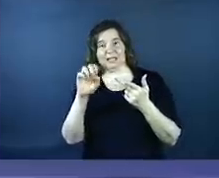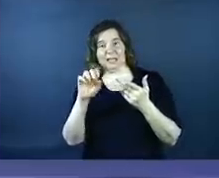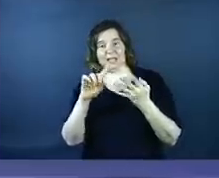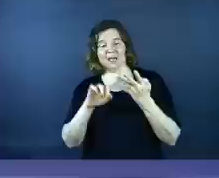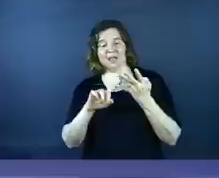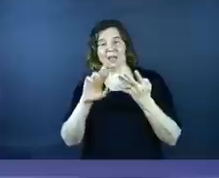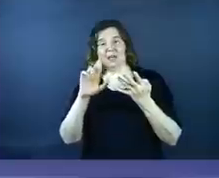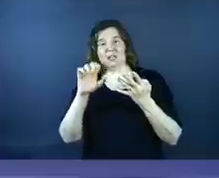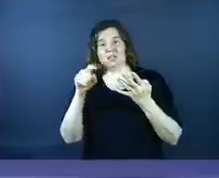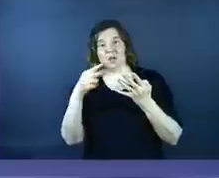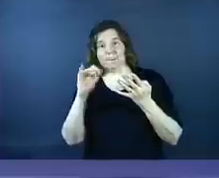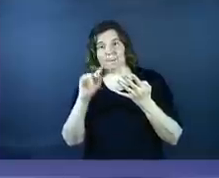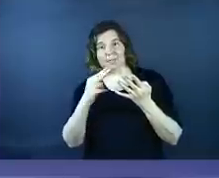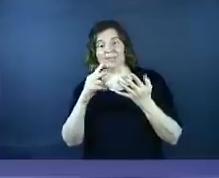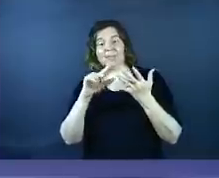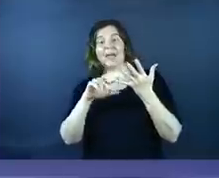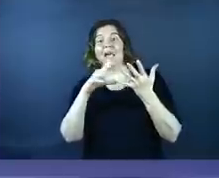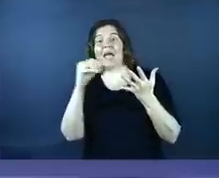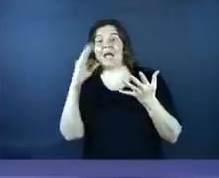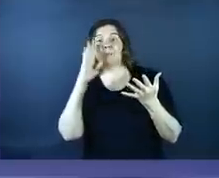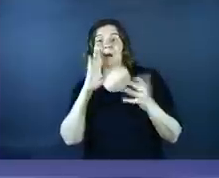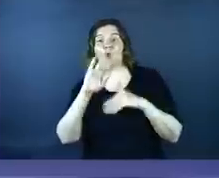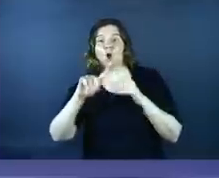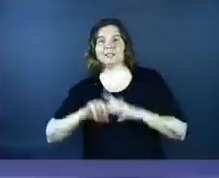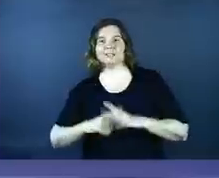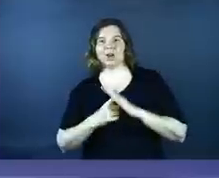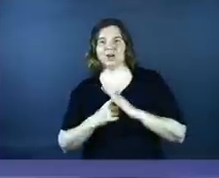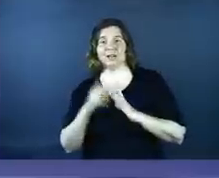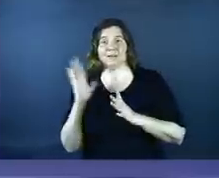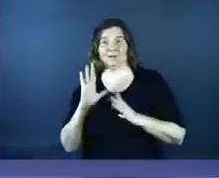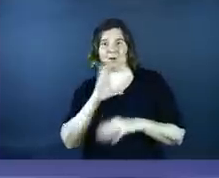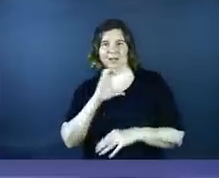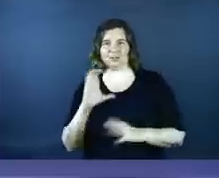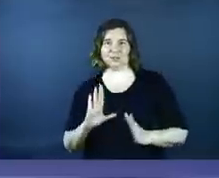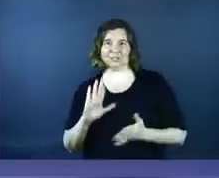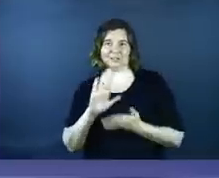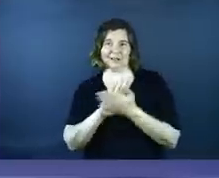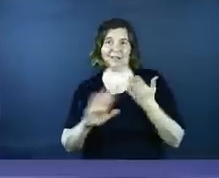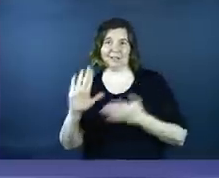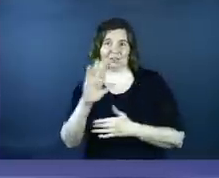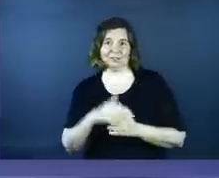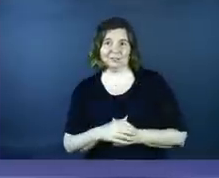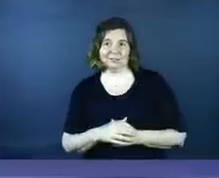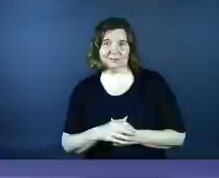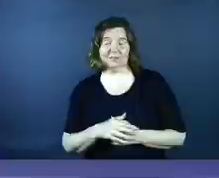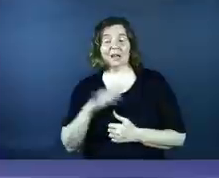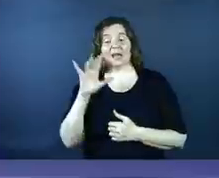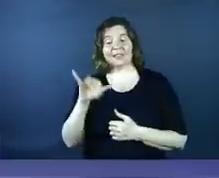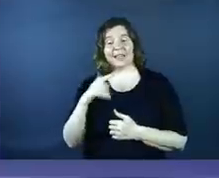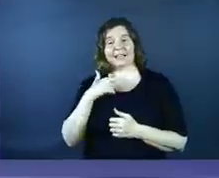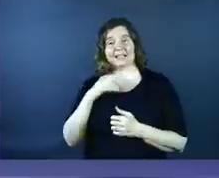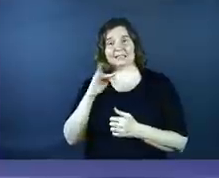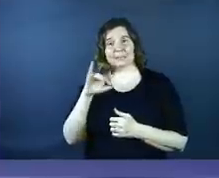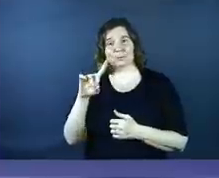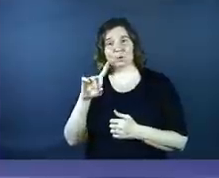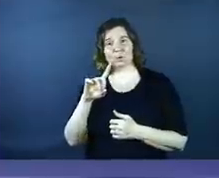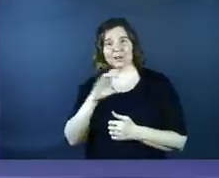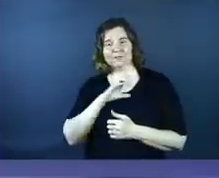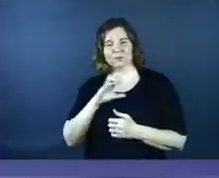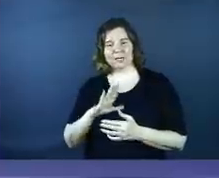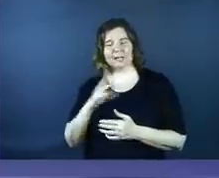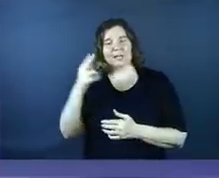and Brown all began as Christian institutions? Because that is the mood of